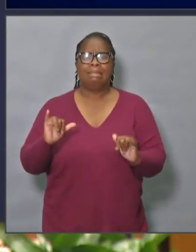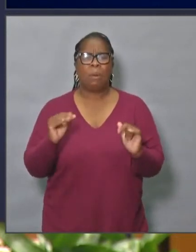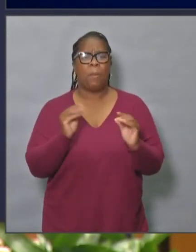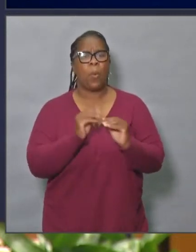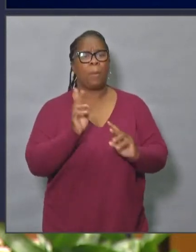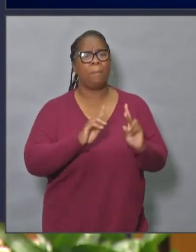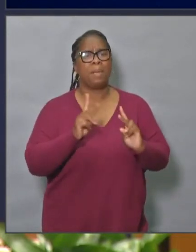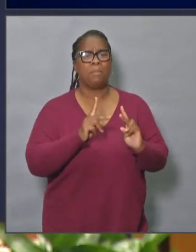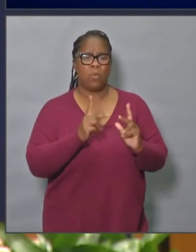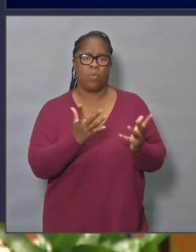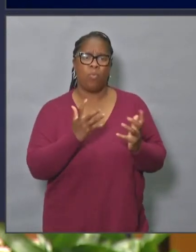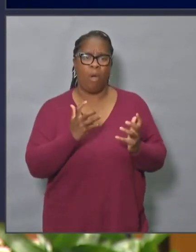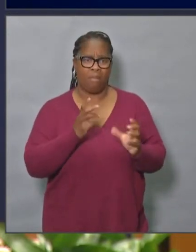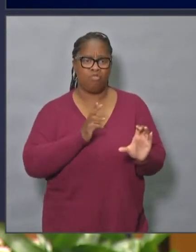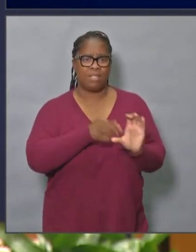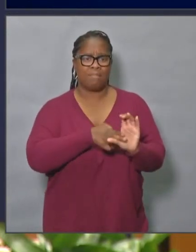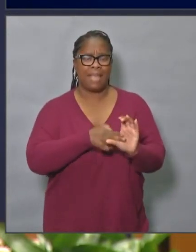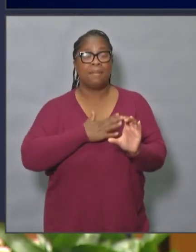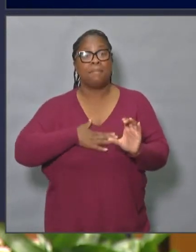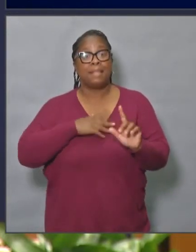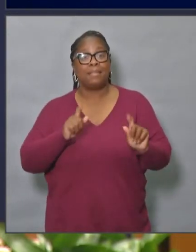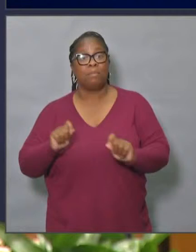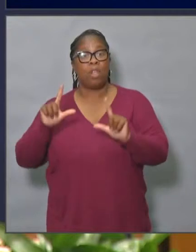to encourage you to please go on